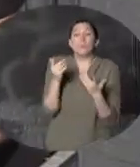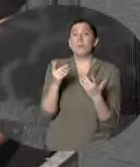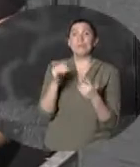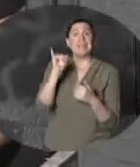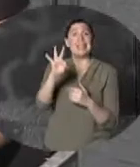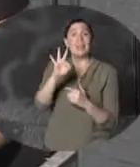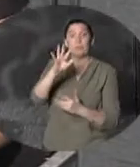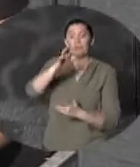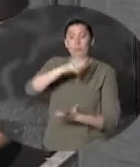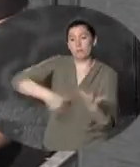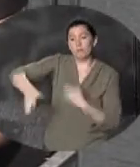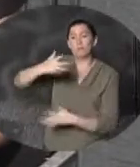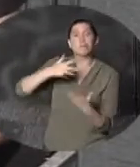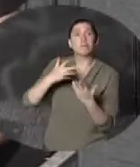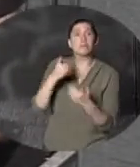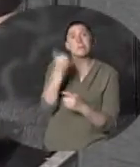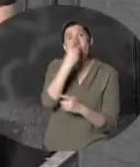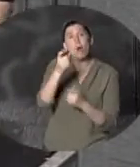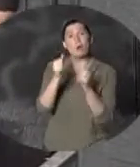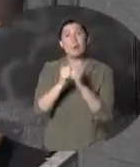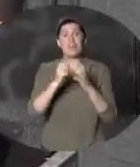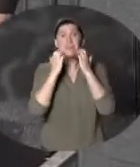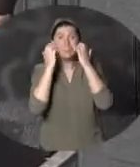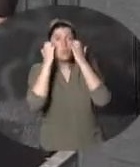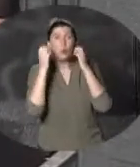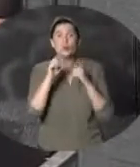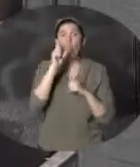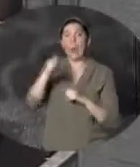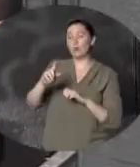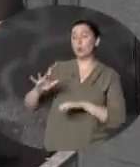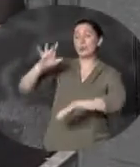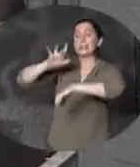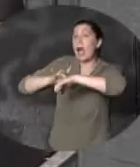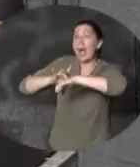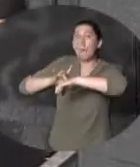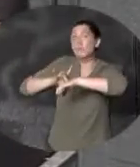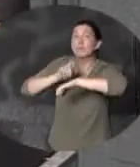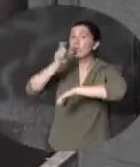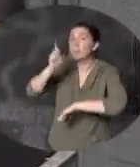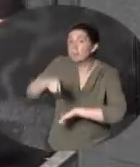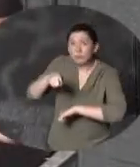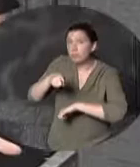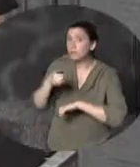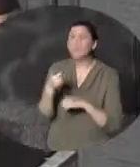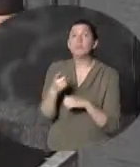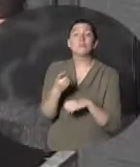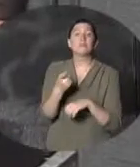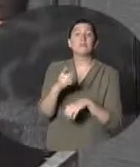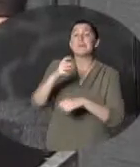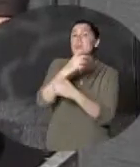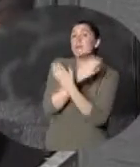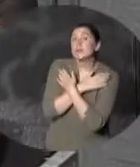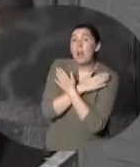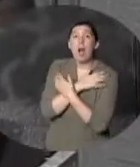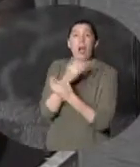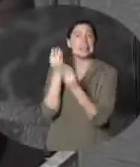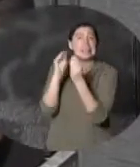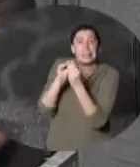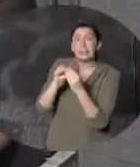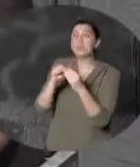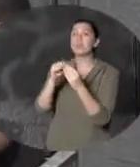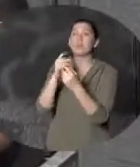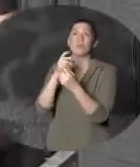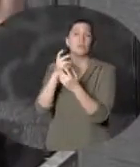being in the same public space as someone else. You don't have to have physical contact of touching, kissing, hugging, anything like